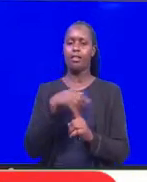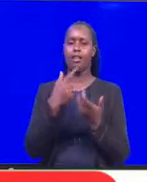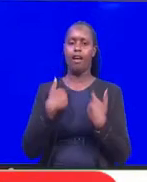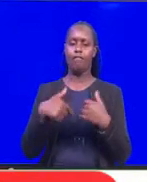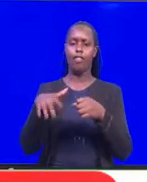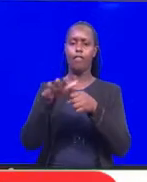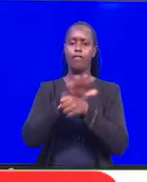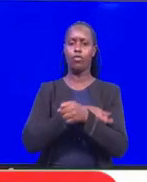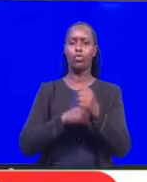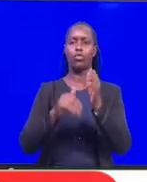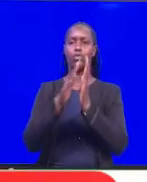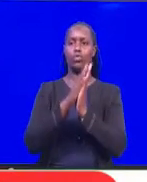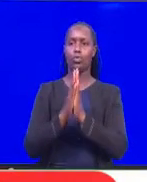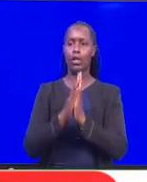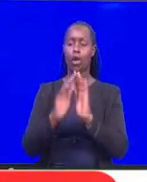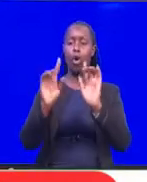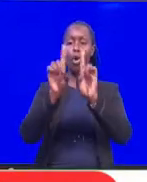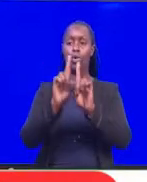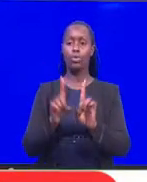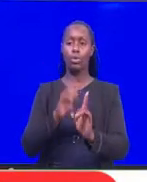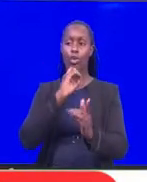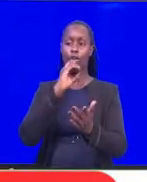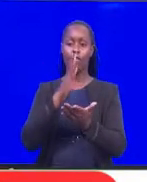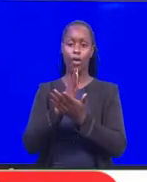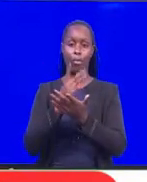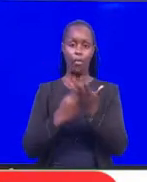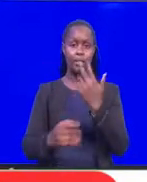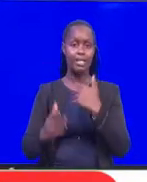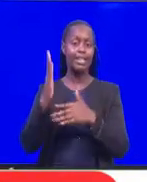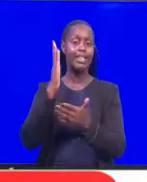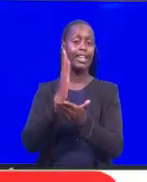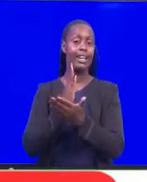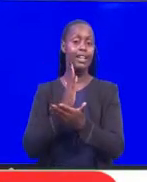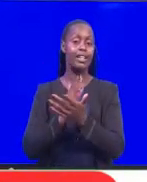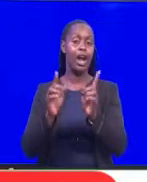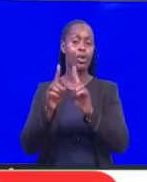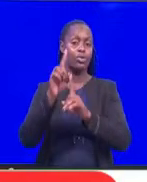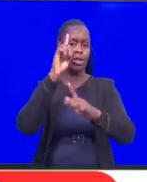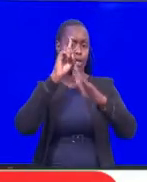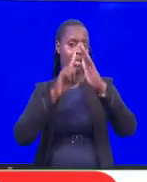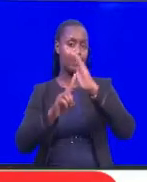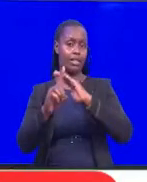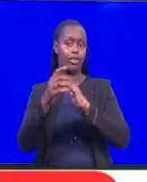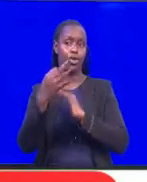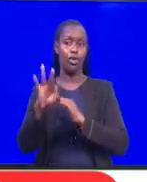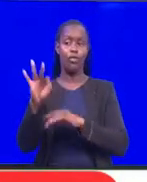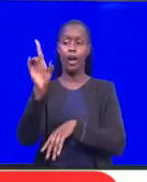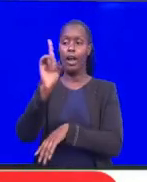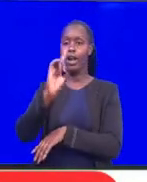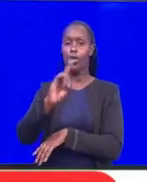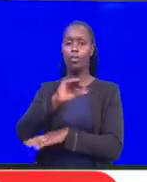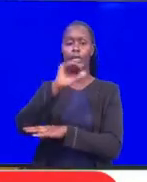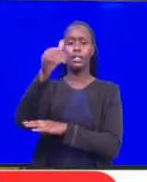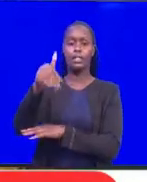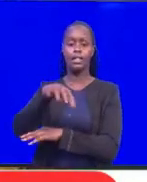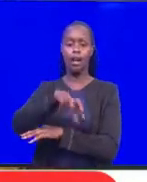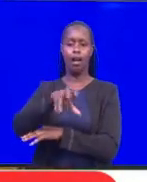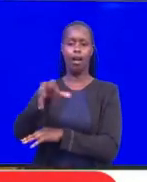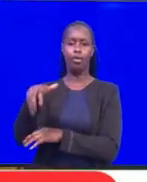let us affirm the integrity and the dignity of Nairobi City County government